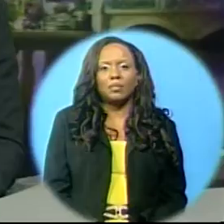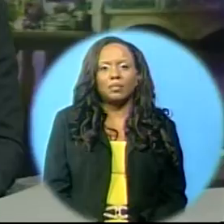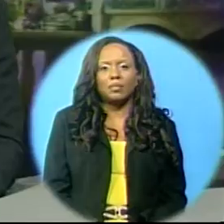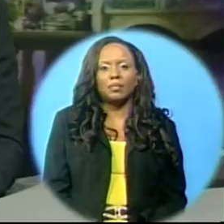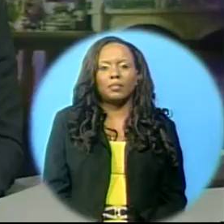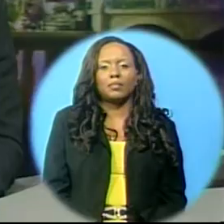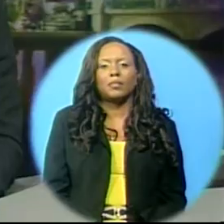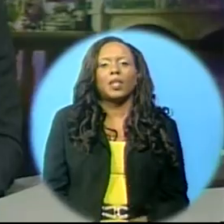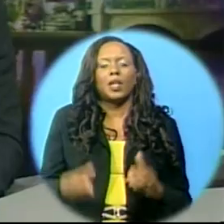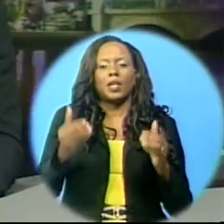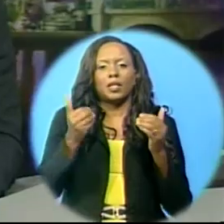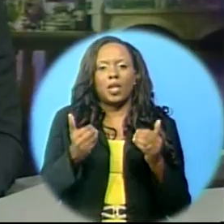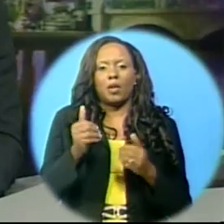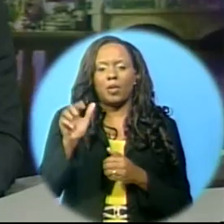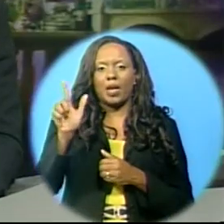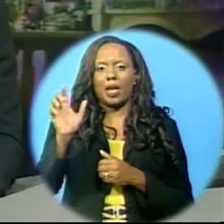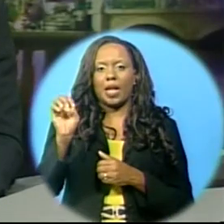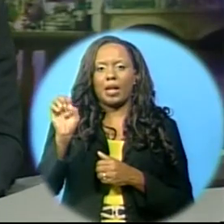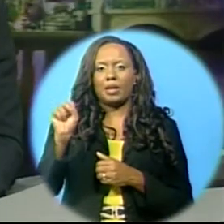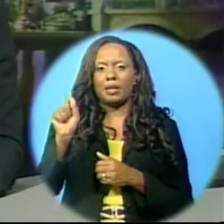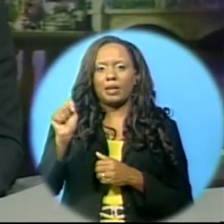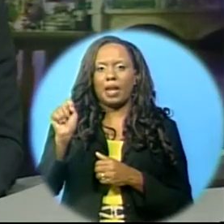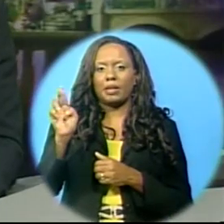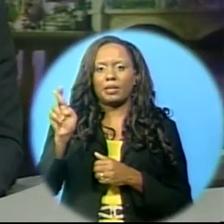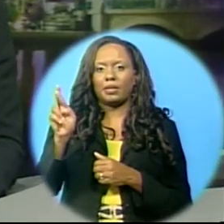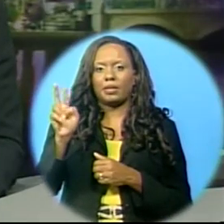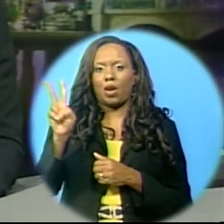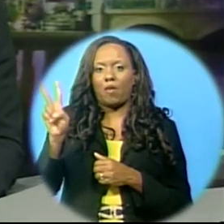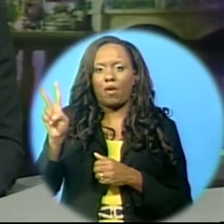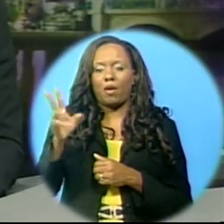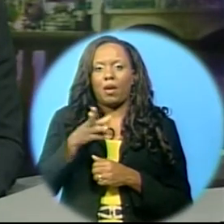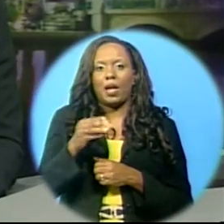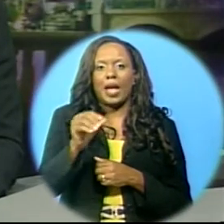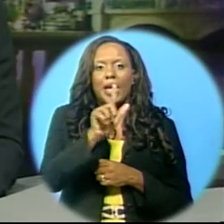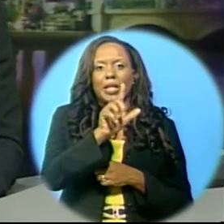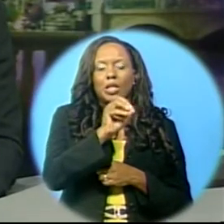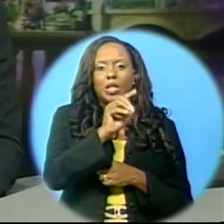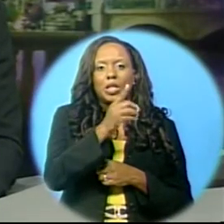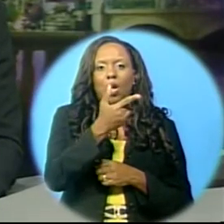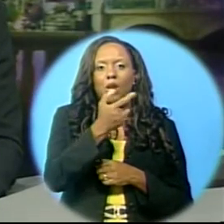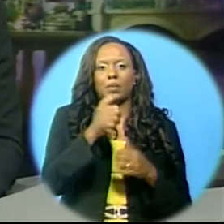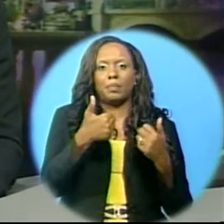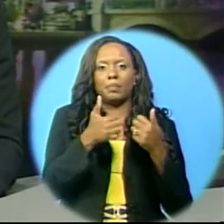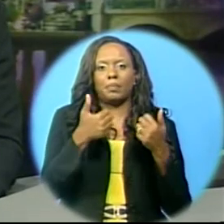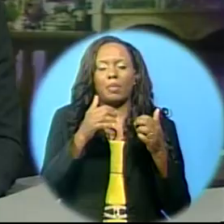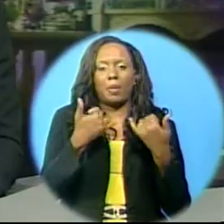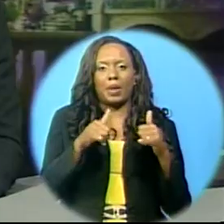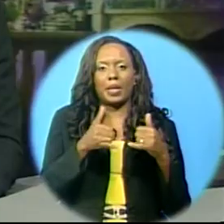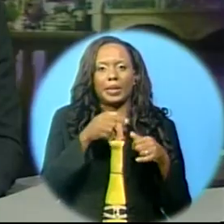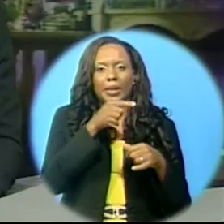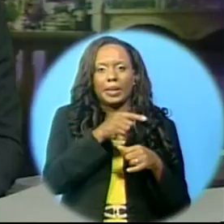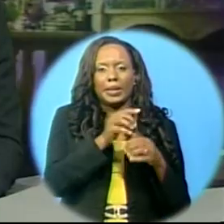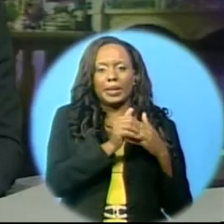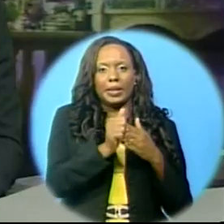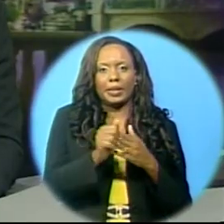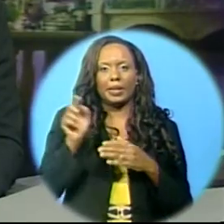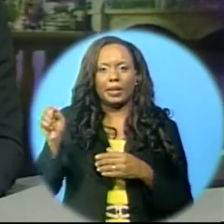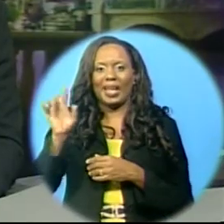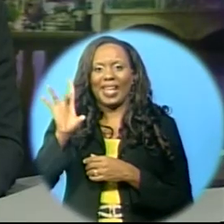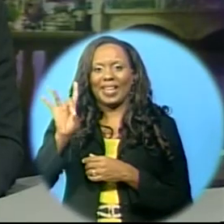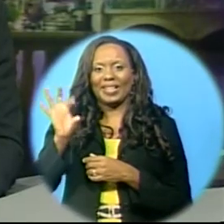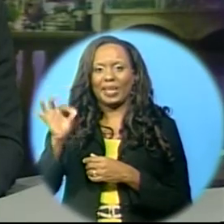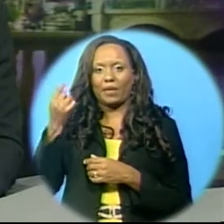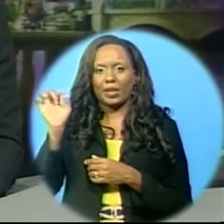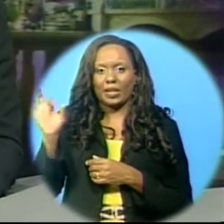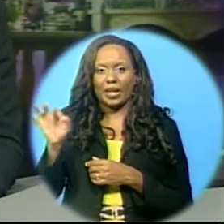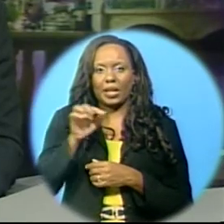Sports. Thanks, Anne-Marie. Meanwhile, at Cane Garden, the Lodge have first innings points over host Leicester Vaughan. Scores: Leicester Vaughan 89 for